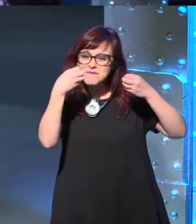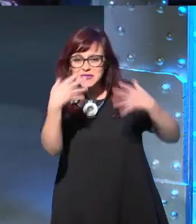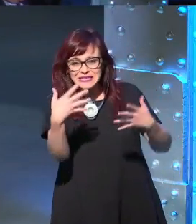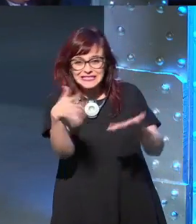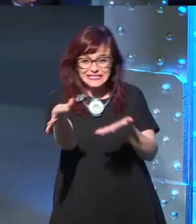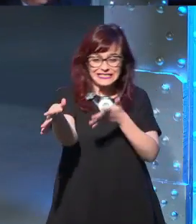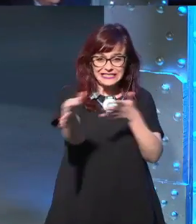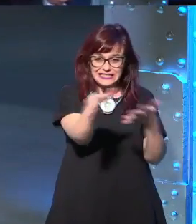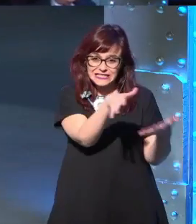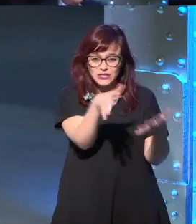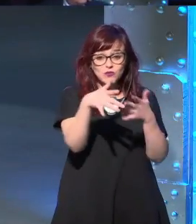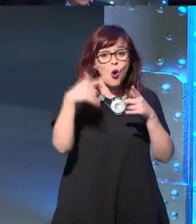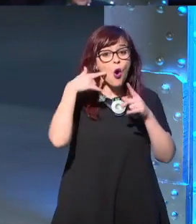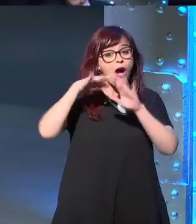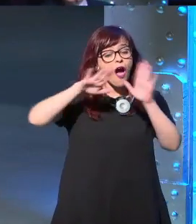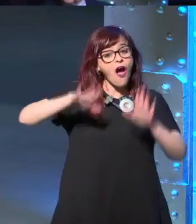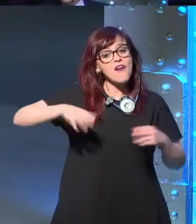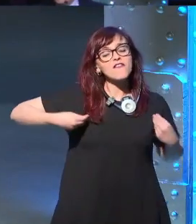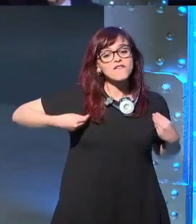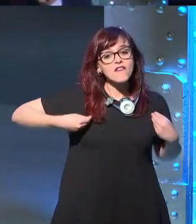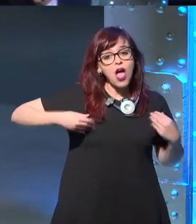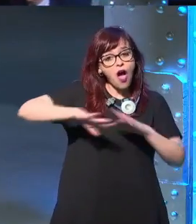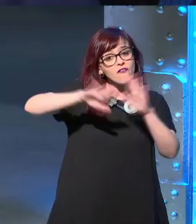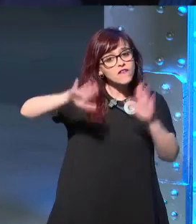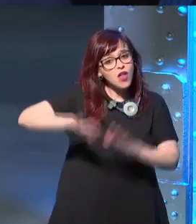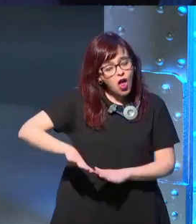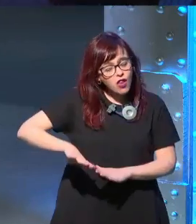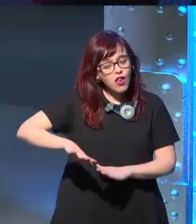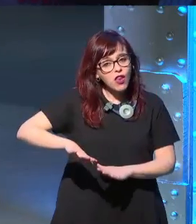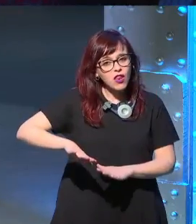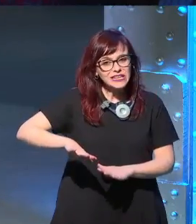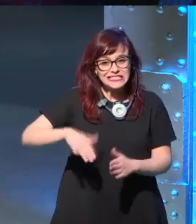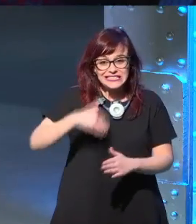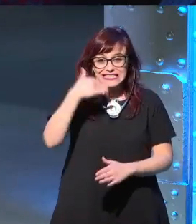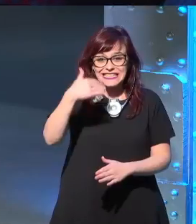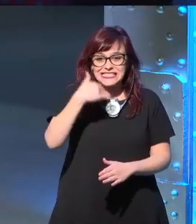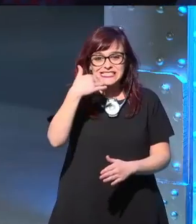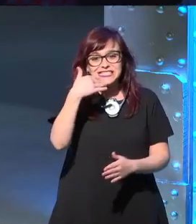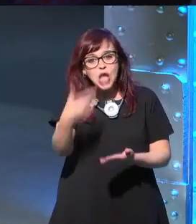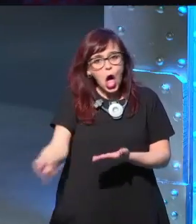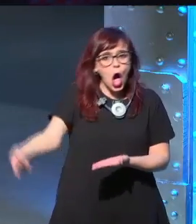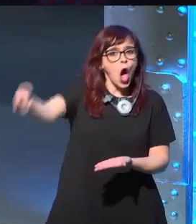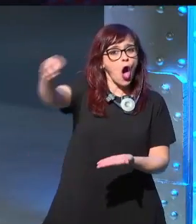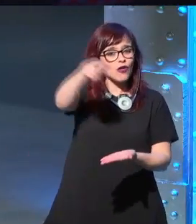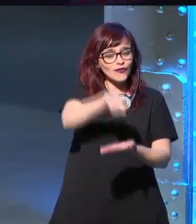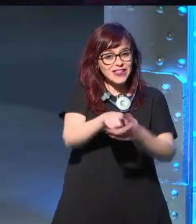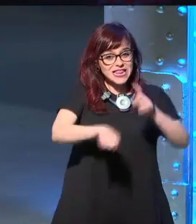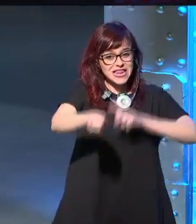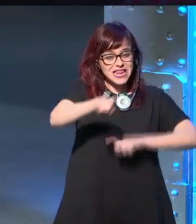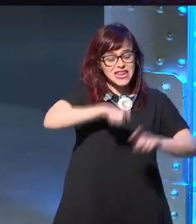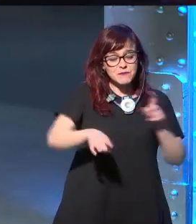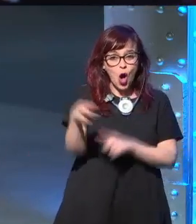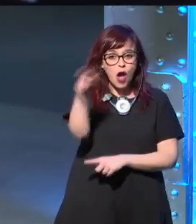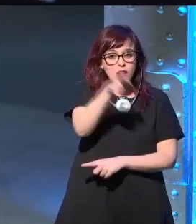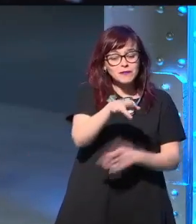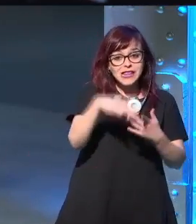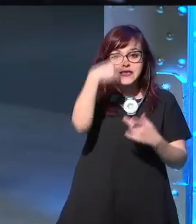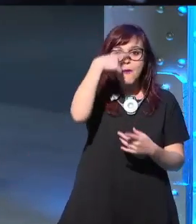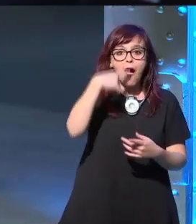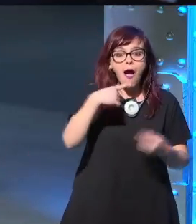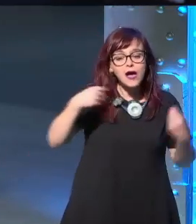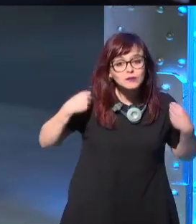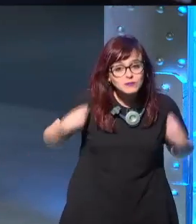Near the end of his life, he would, once again, paint the same painting almost. The wife of a cloth merchant from Florence in three-quarters